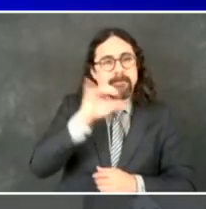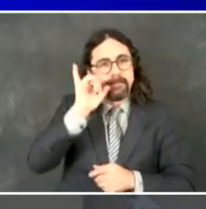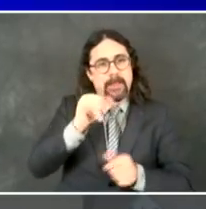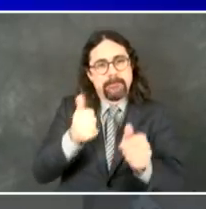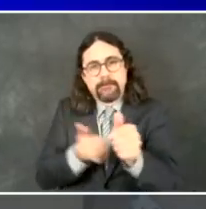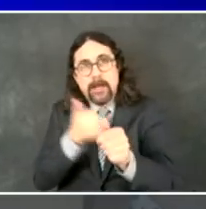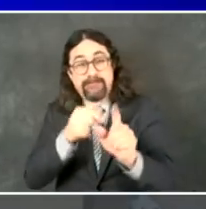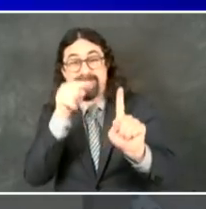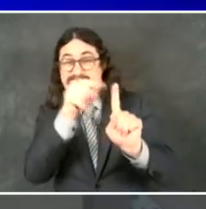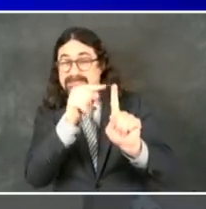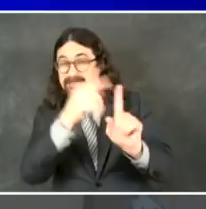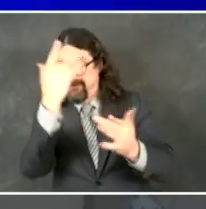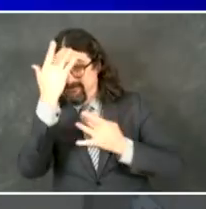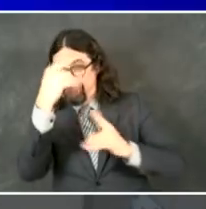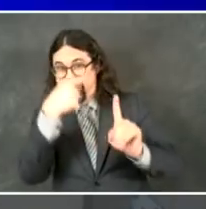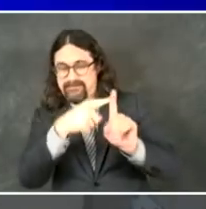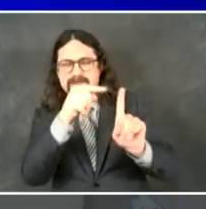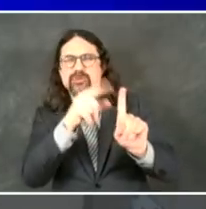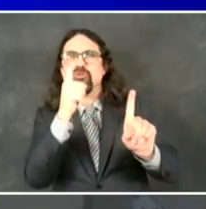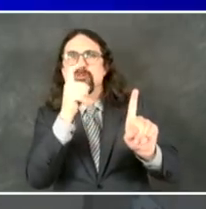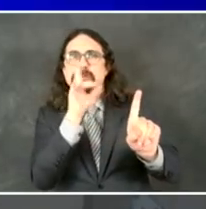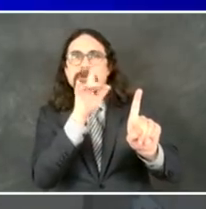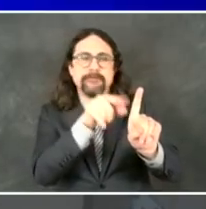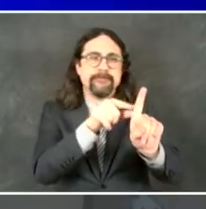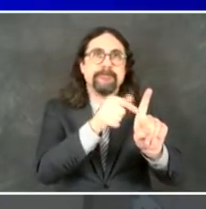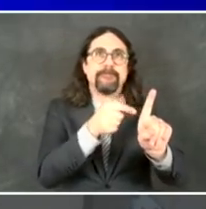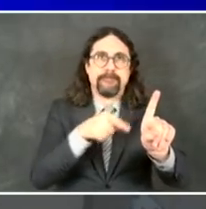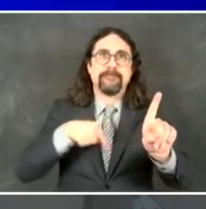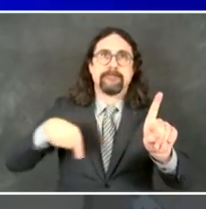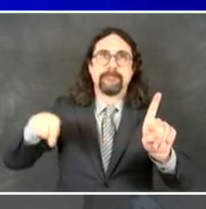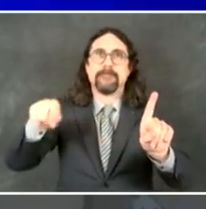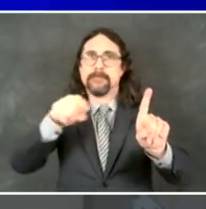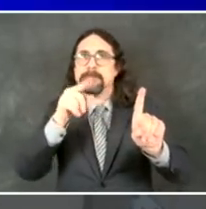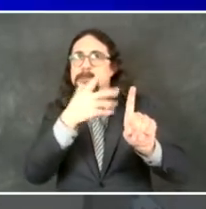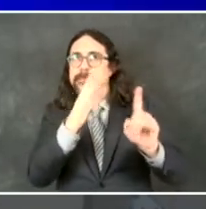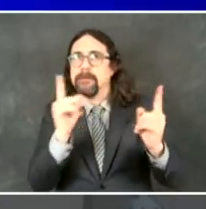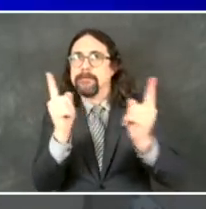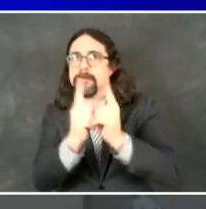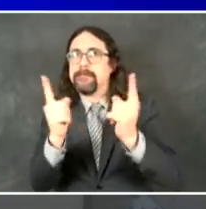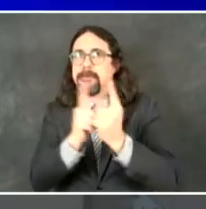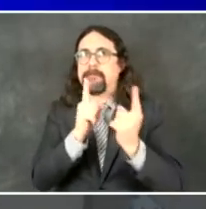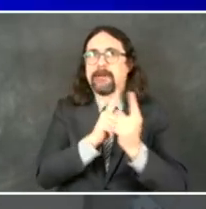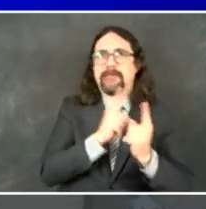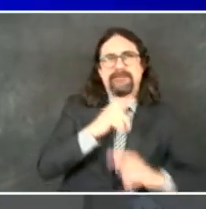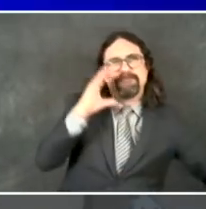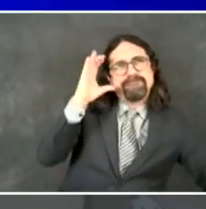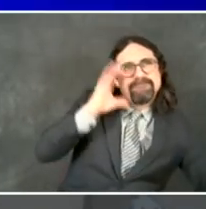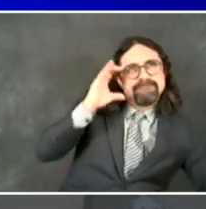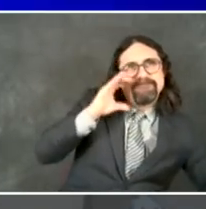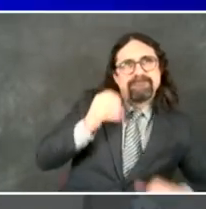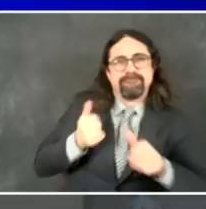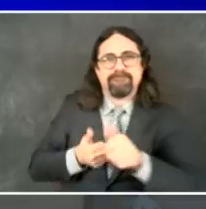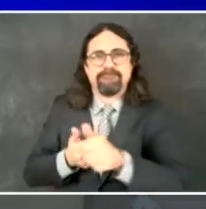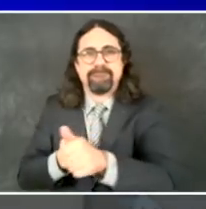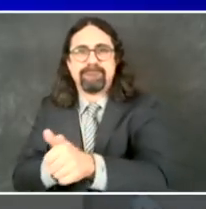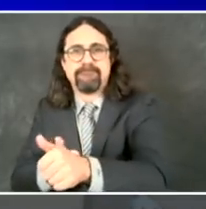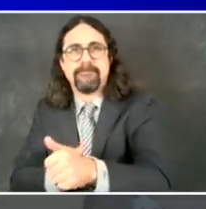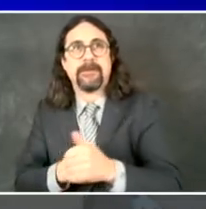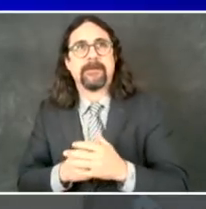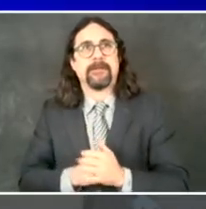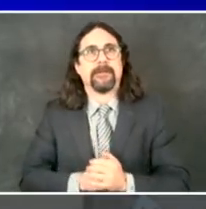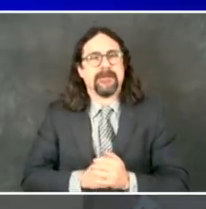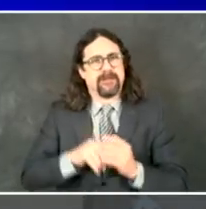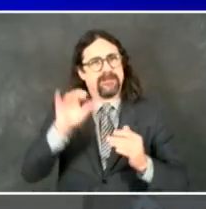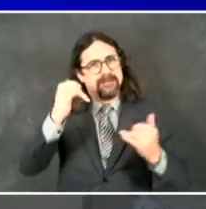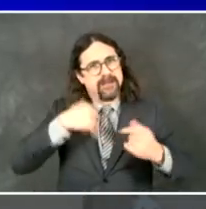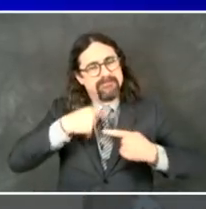anyone who hears about this, if you have experience in the healthcare field, if you're ready to lend your talents to this fight, we need you, and